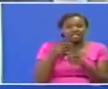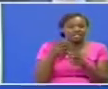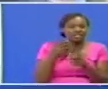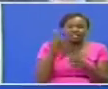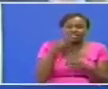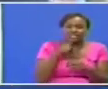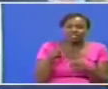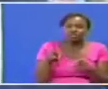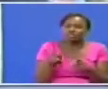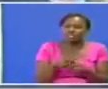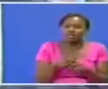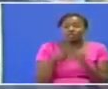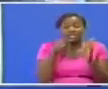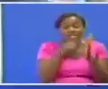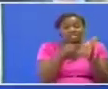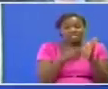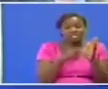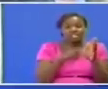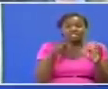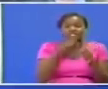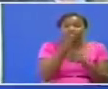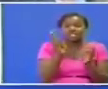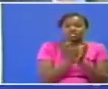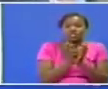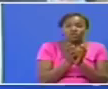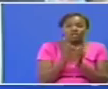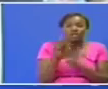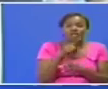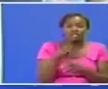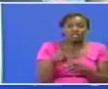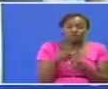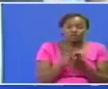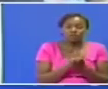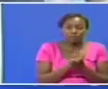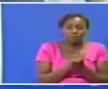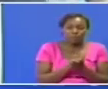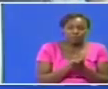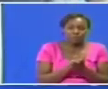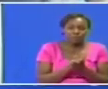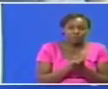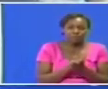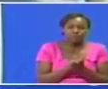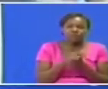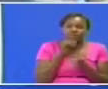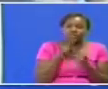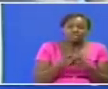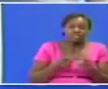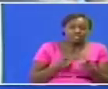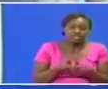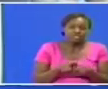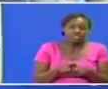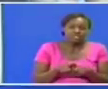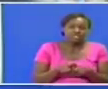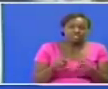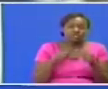also listed as an international crime, tribal under the Rome Statute. To my brothers and sisters in